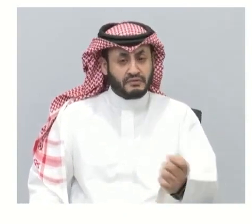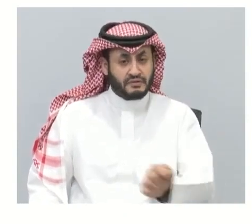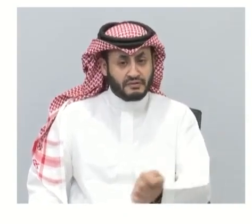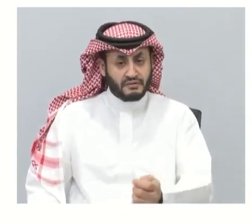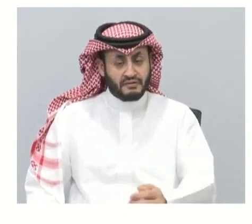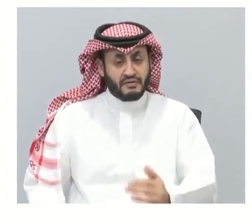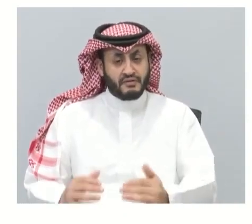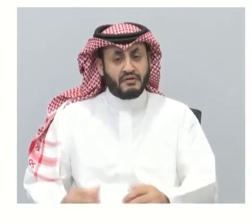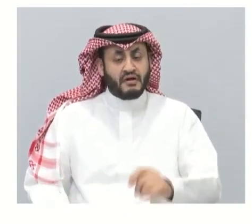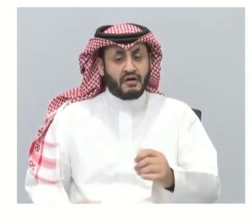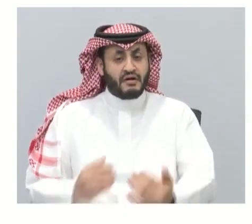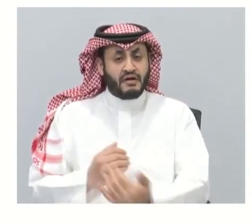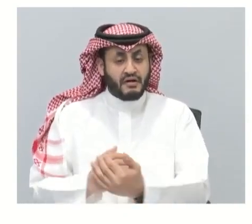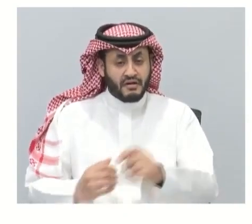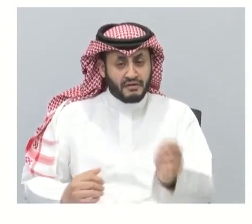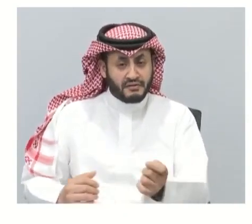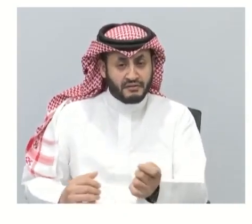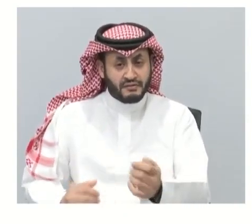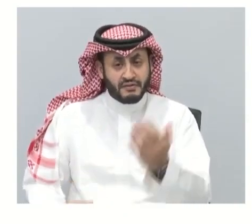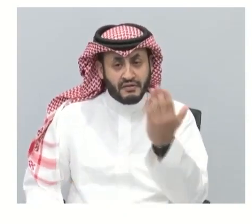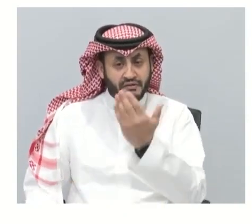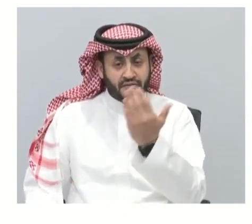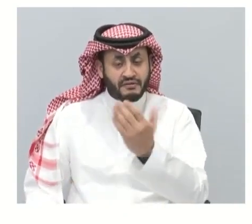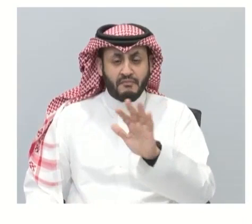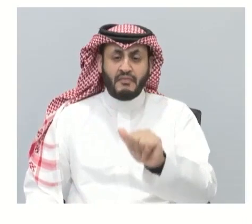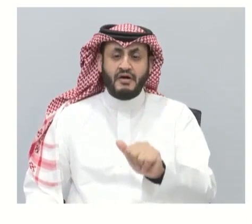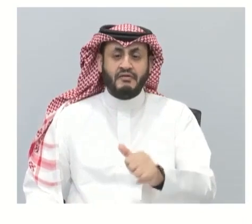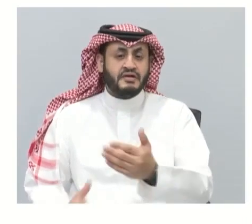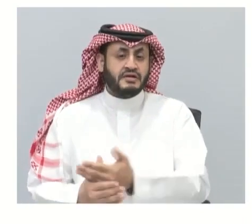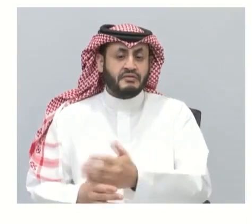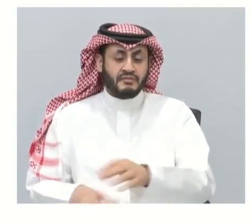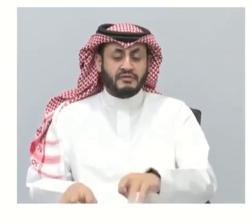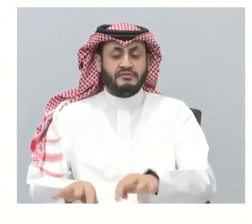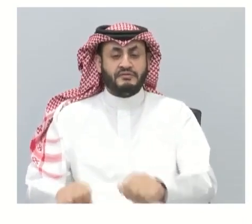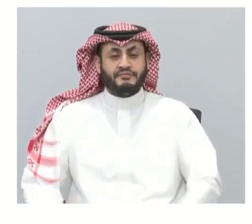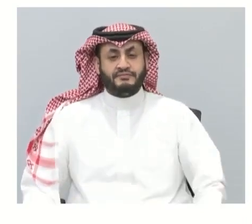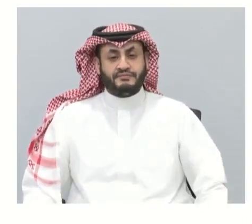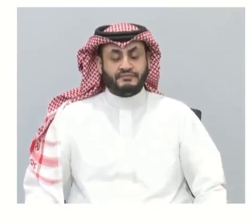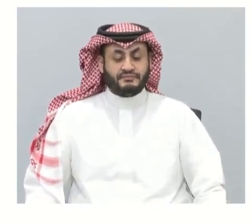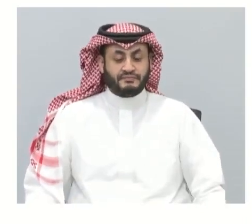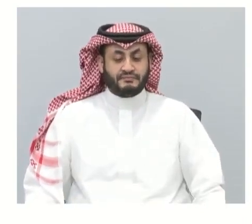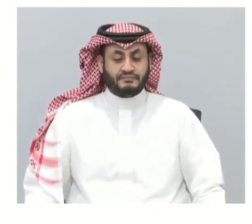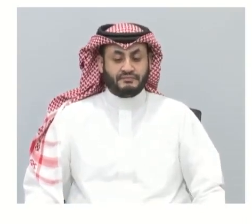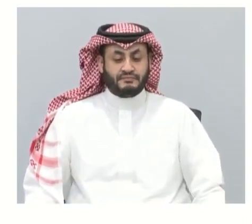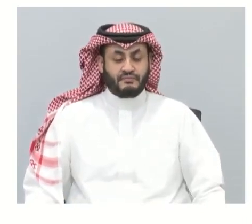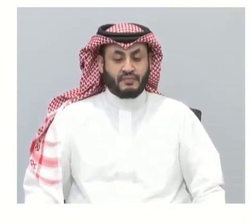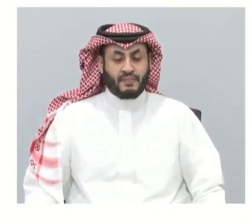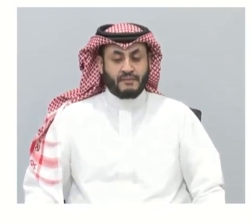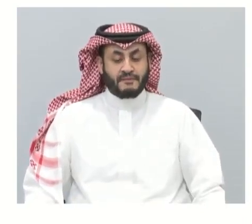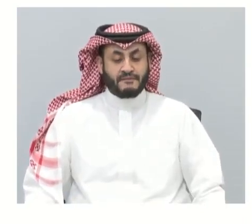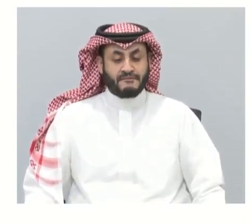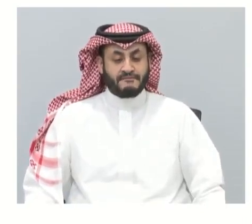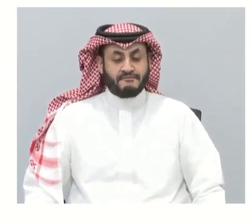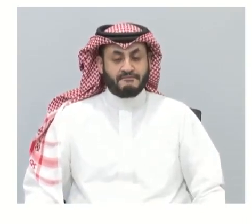Literacy, the ability to write and the ability to read and to calculate the basic knowledge. Those people are